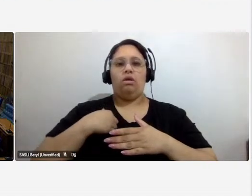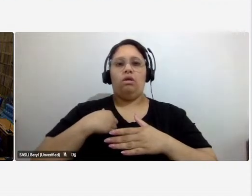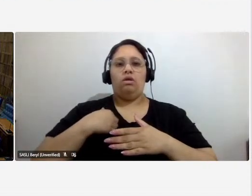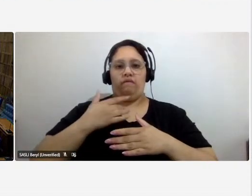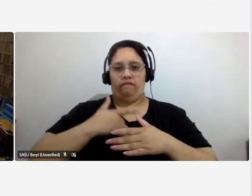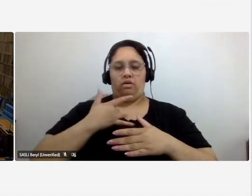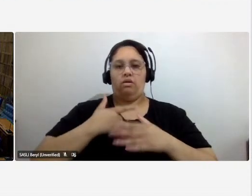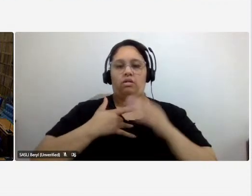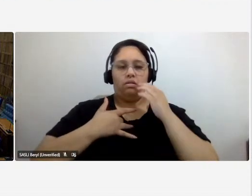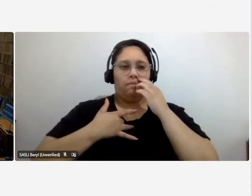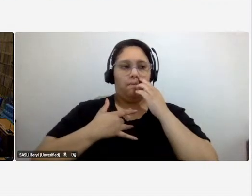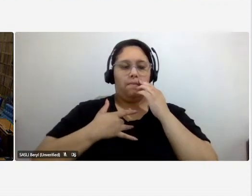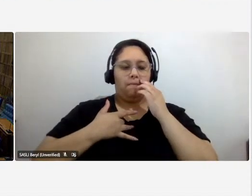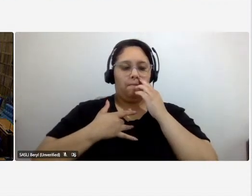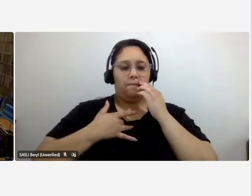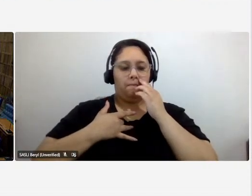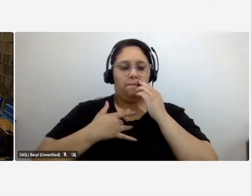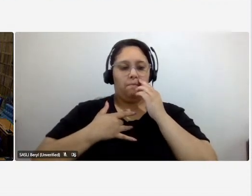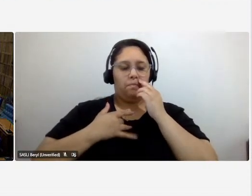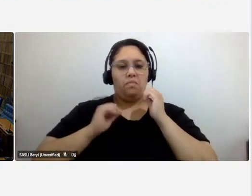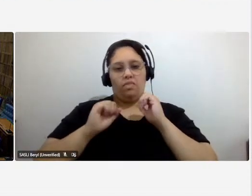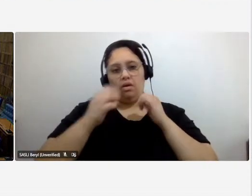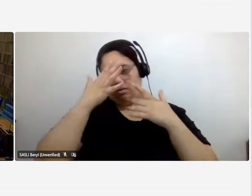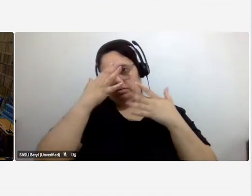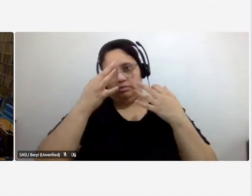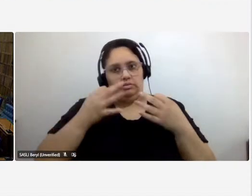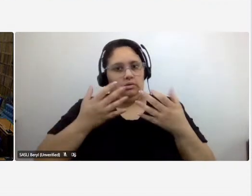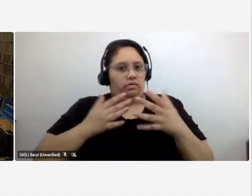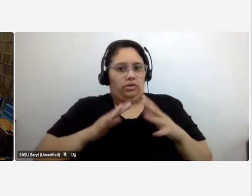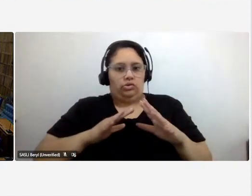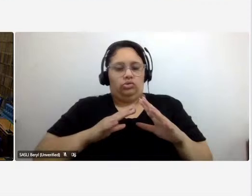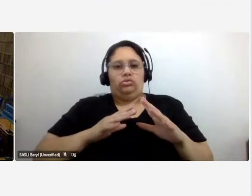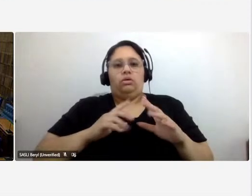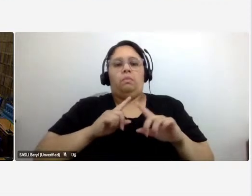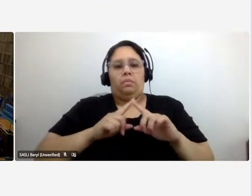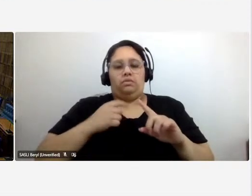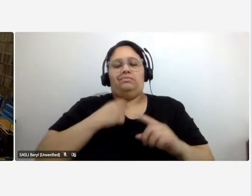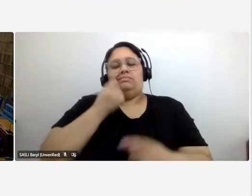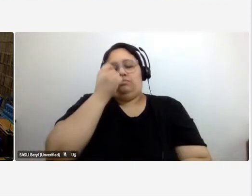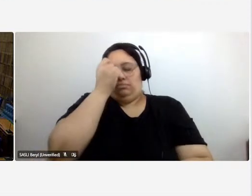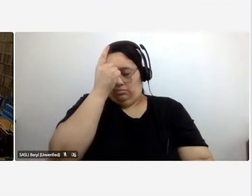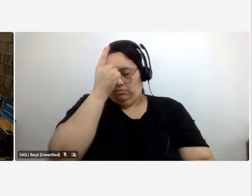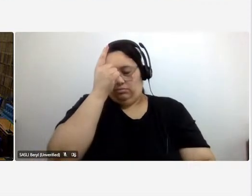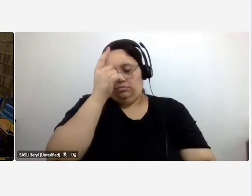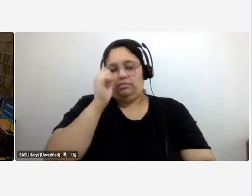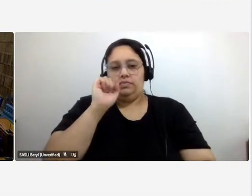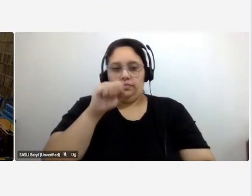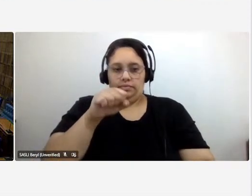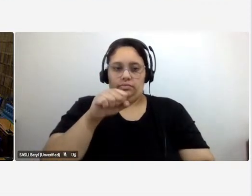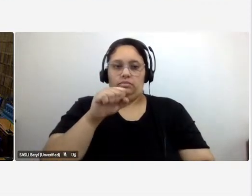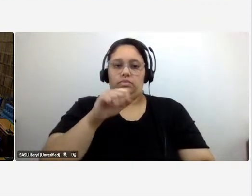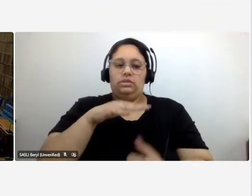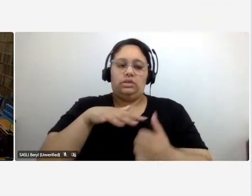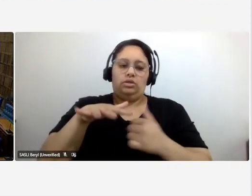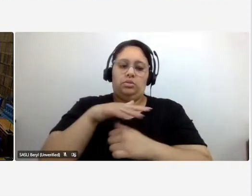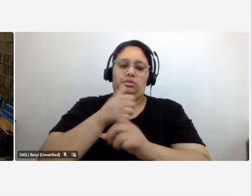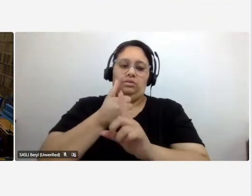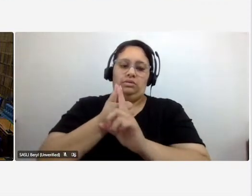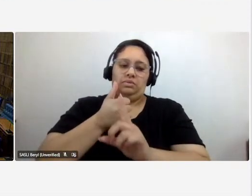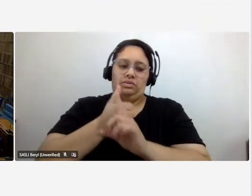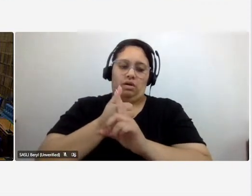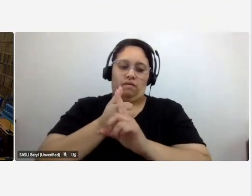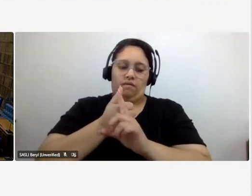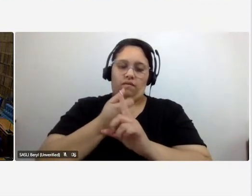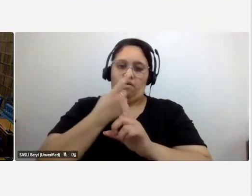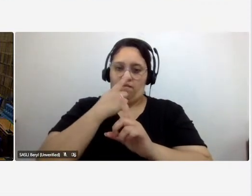that they've made up their minds and there's nothing else. But we understood the circumstances that they found themselves in